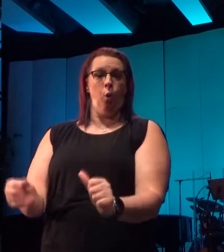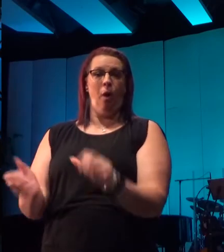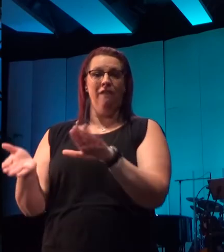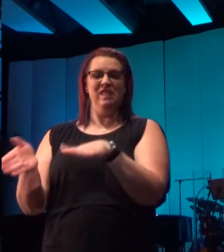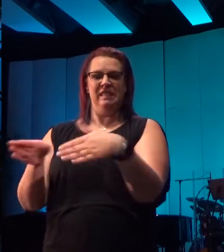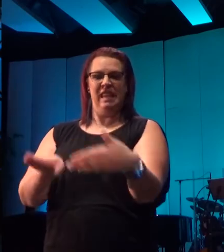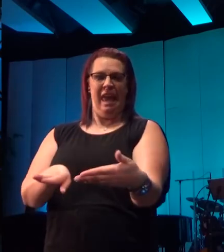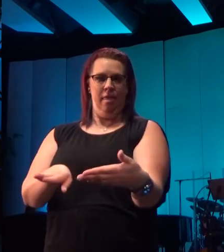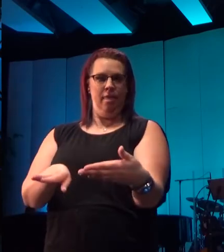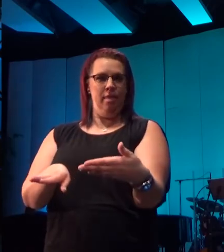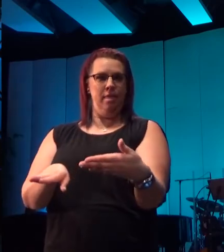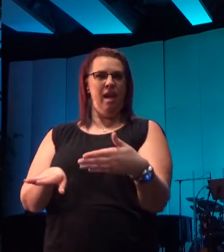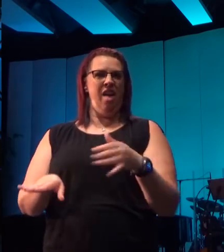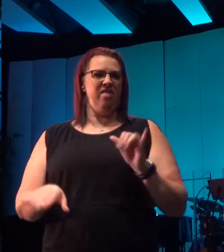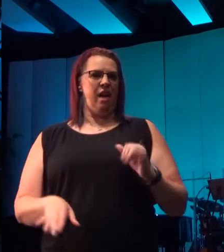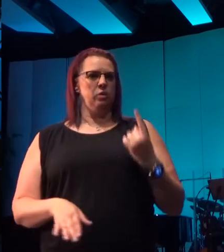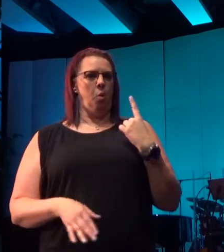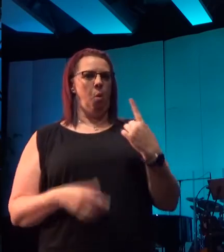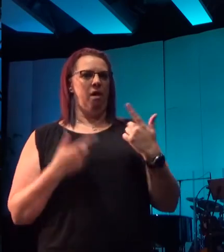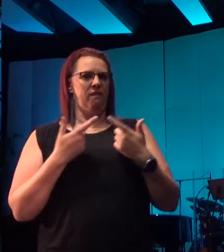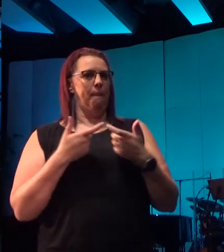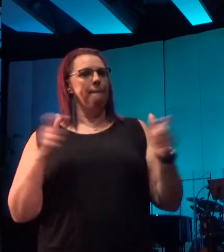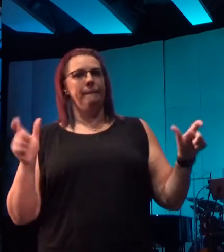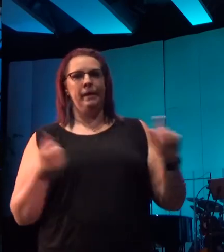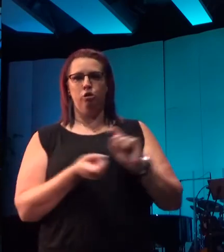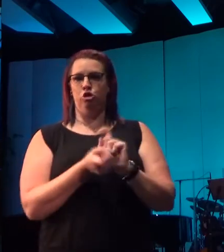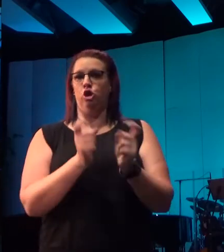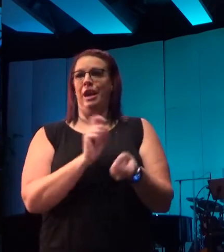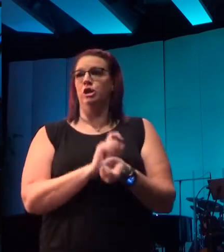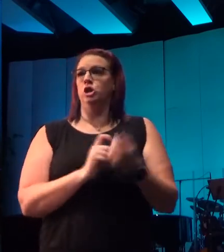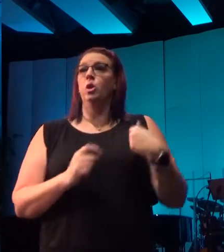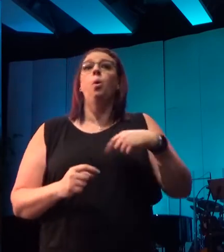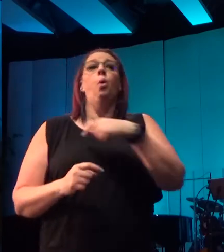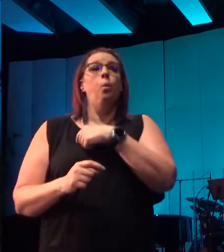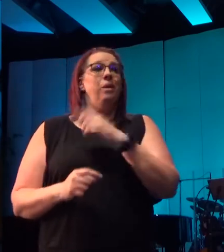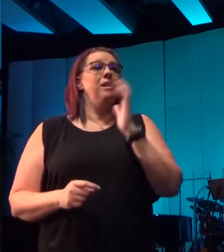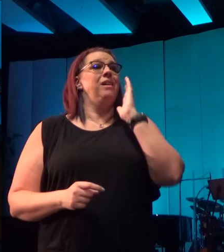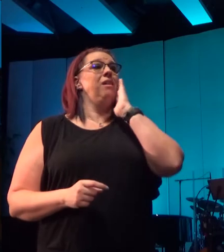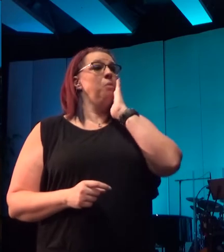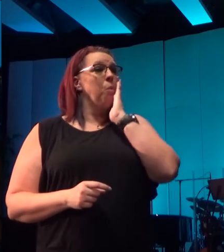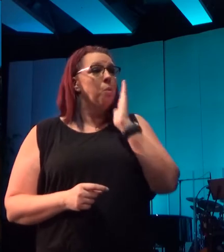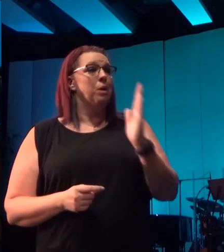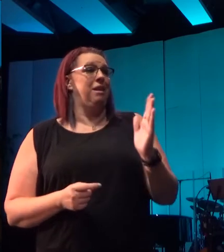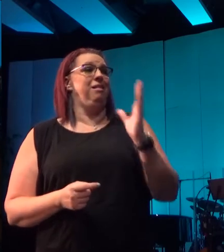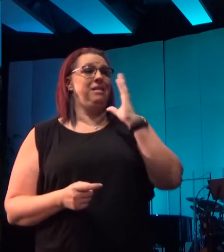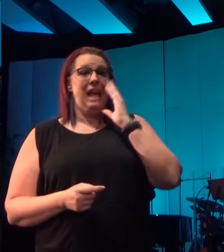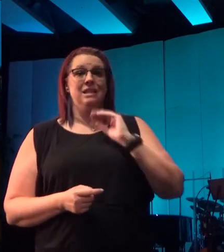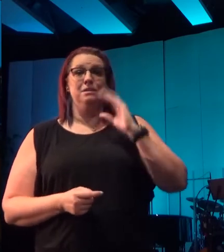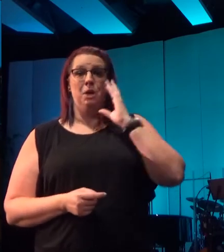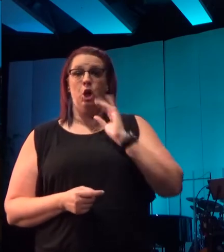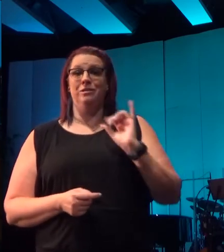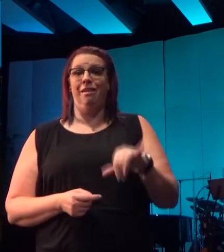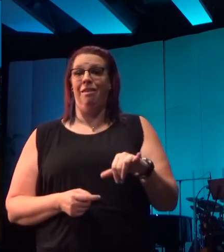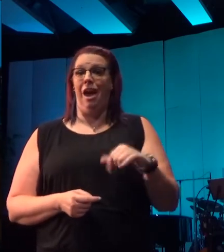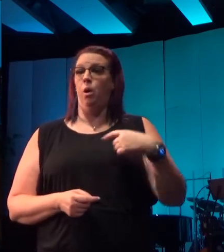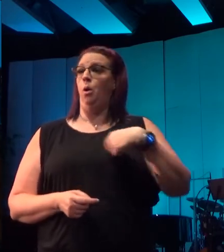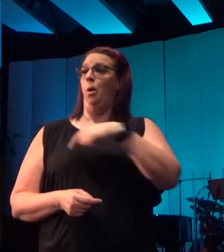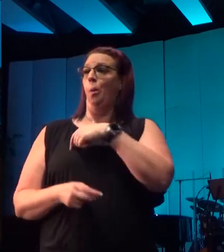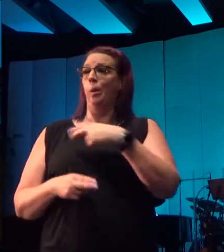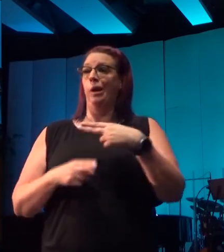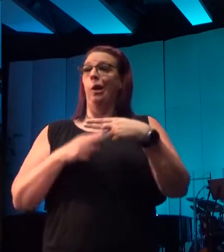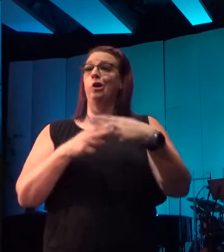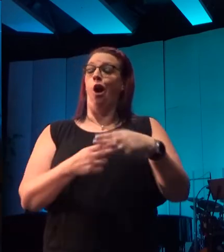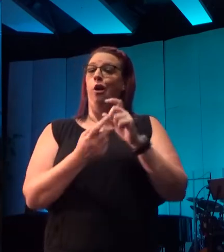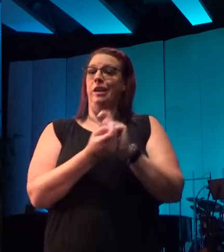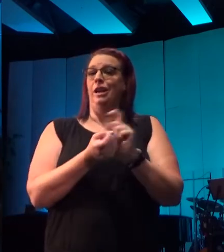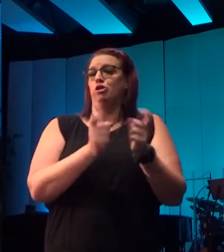we experience, and we all know we'll go through that experience we've mislabeled as death, which we call a transition. He